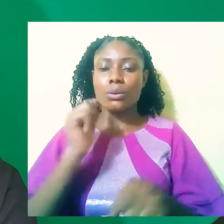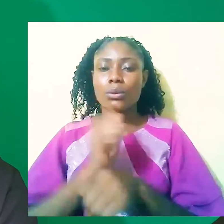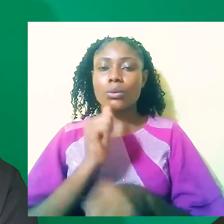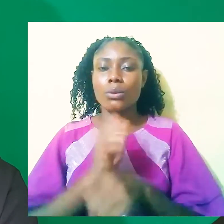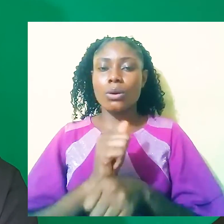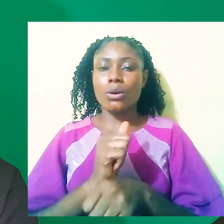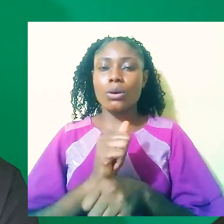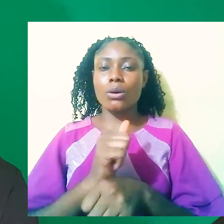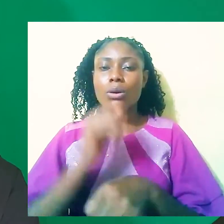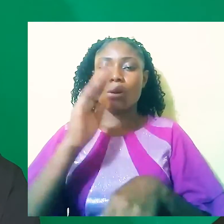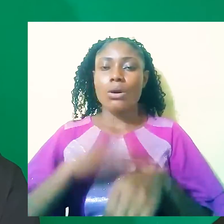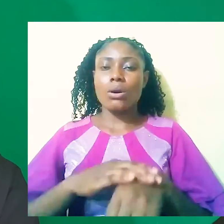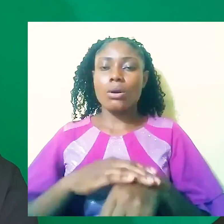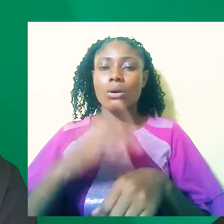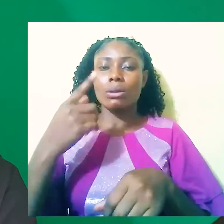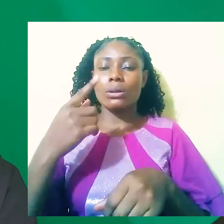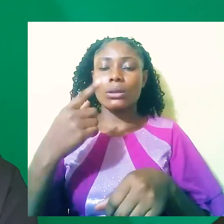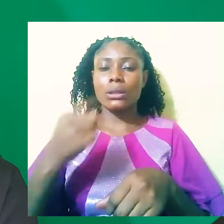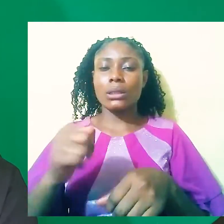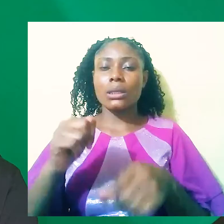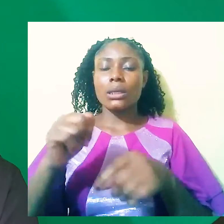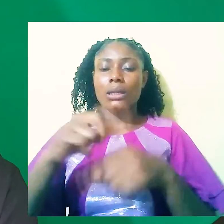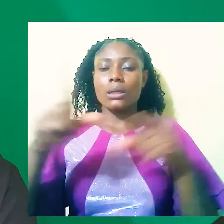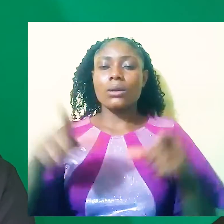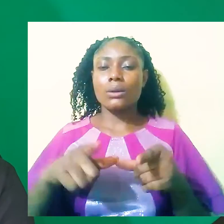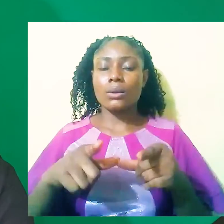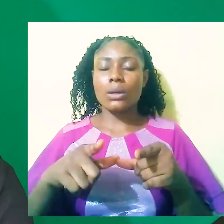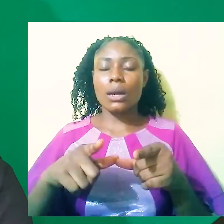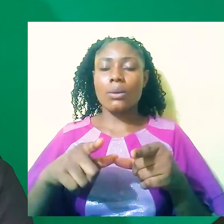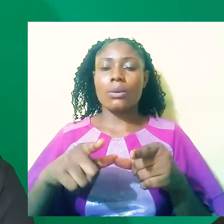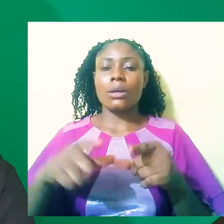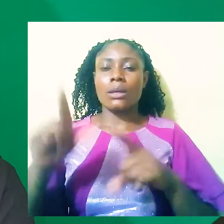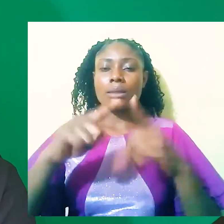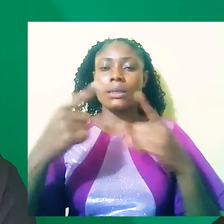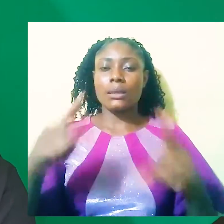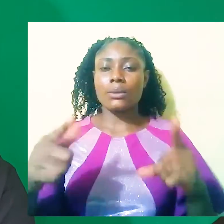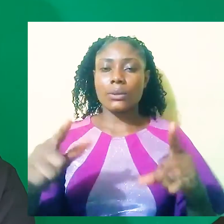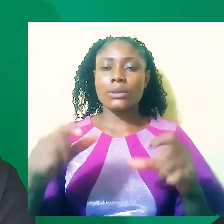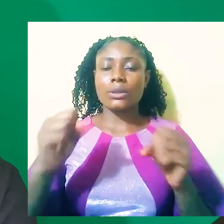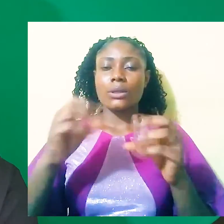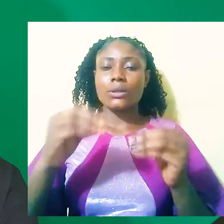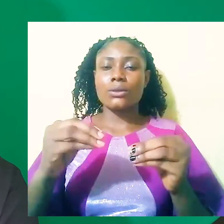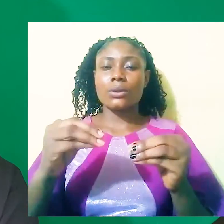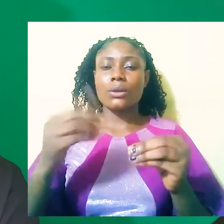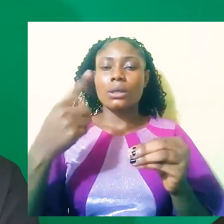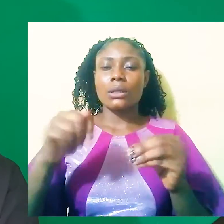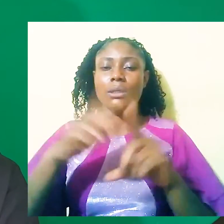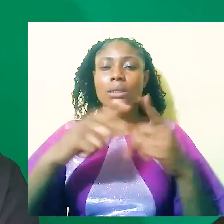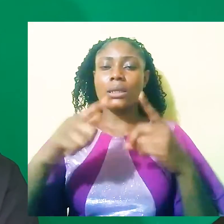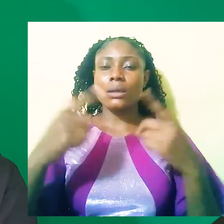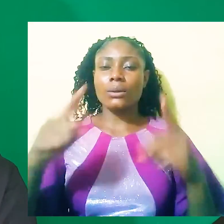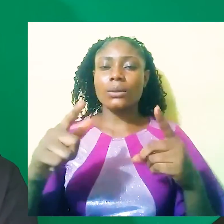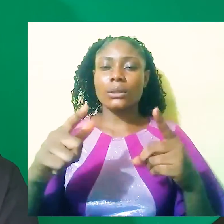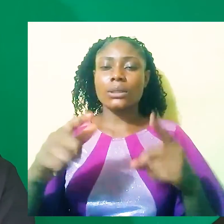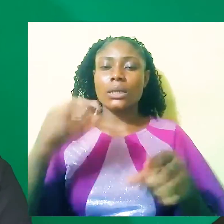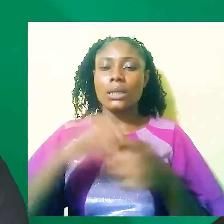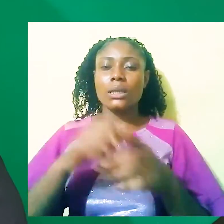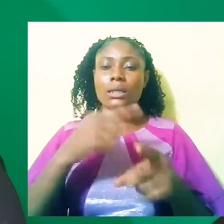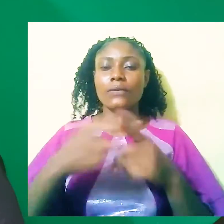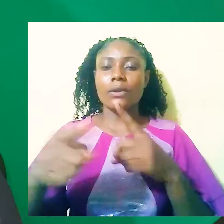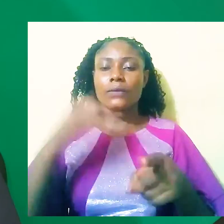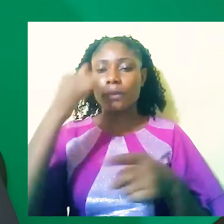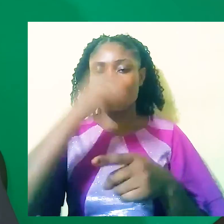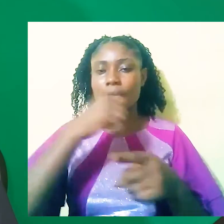at the need to continue to work towards the development of their indigenous sign